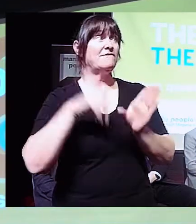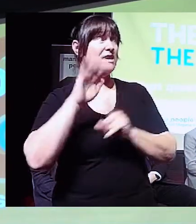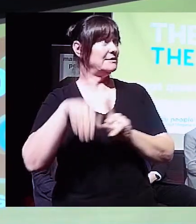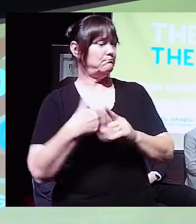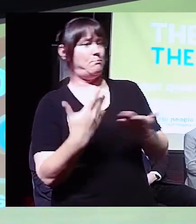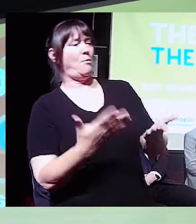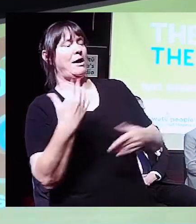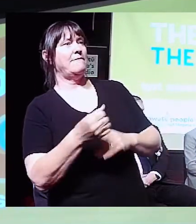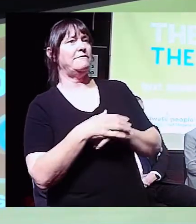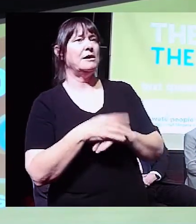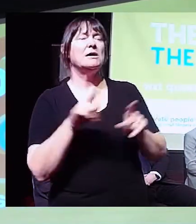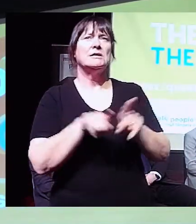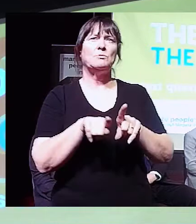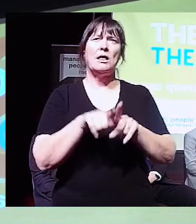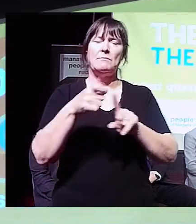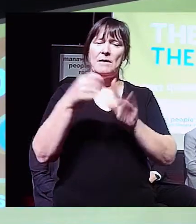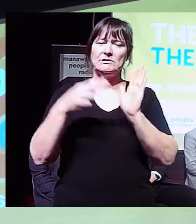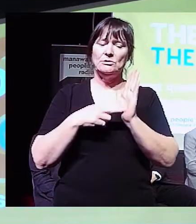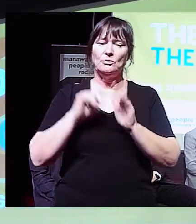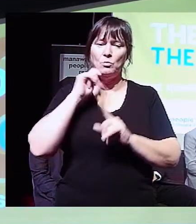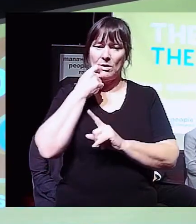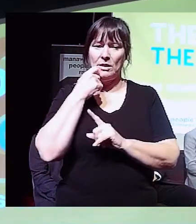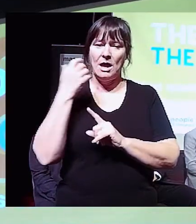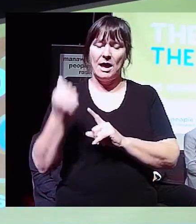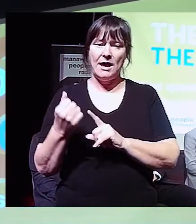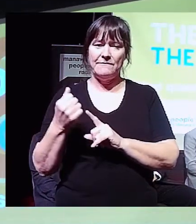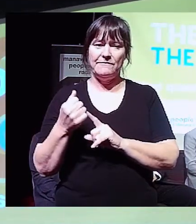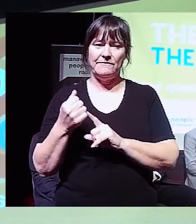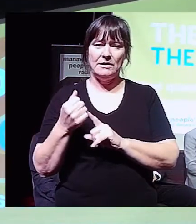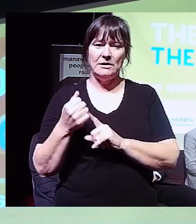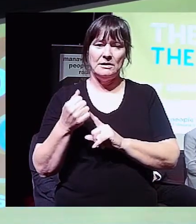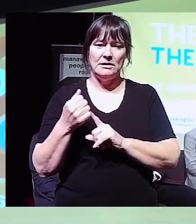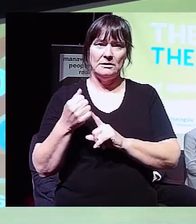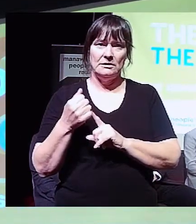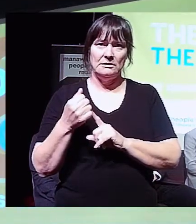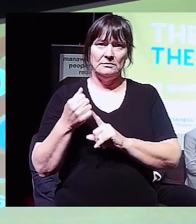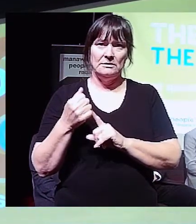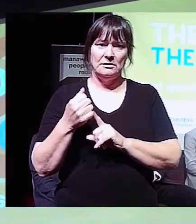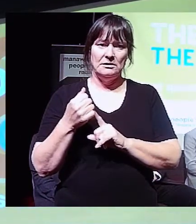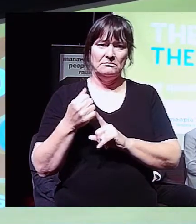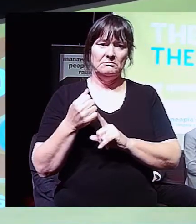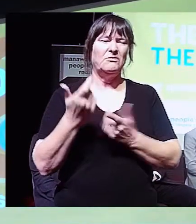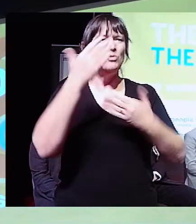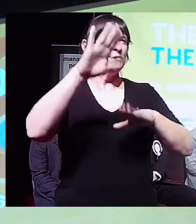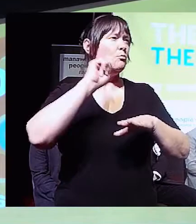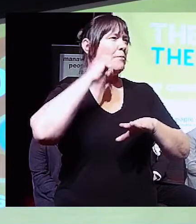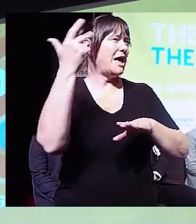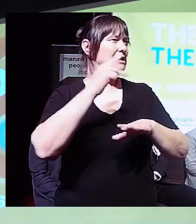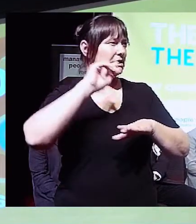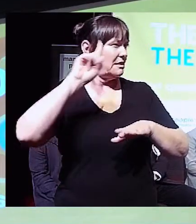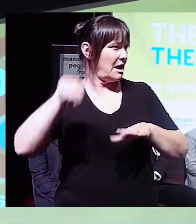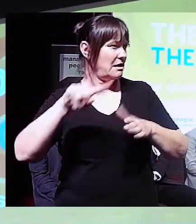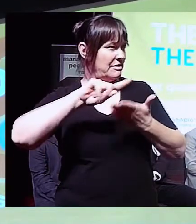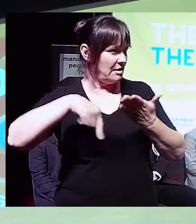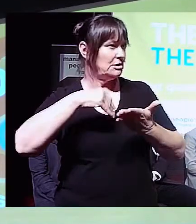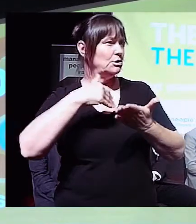actually Palmerston North will get its fair share of 18,000 new state houses by 2024. Not